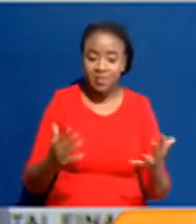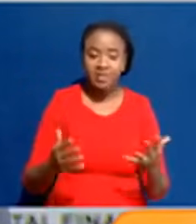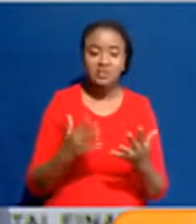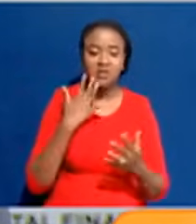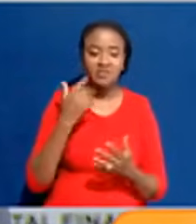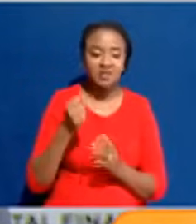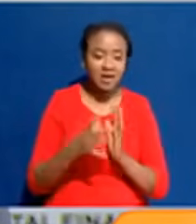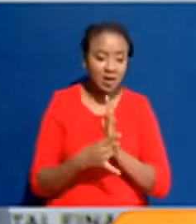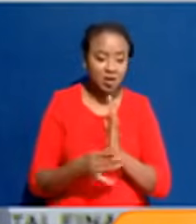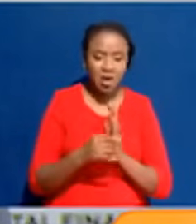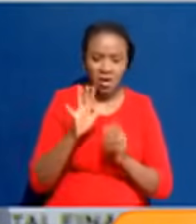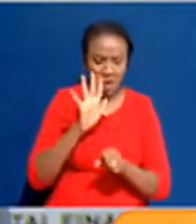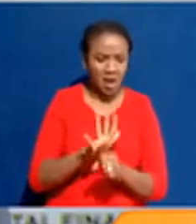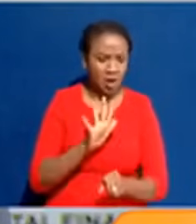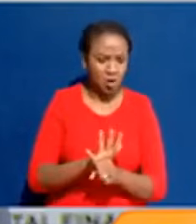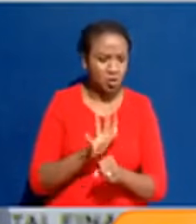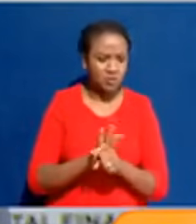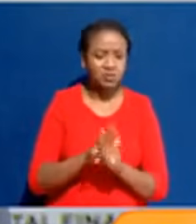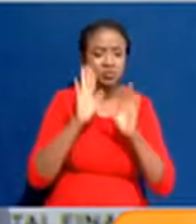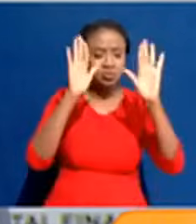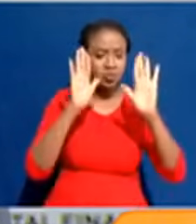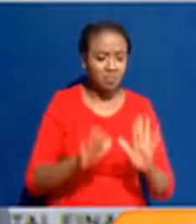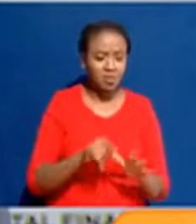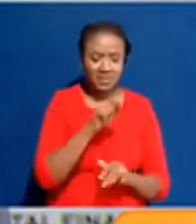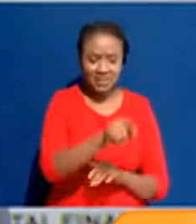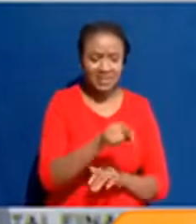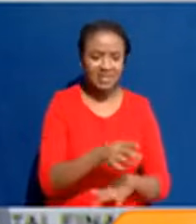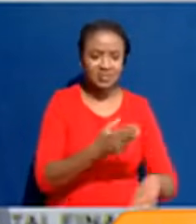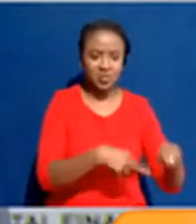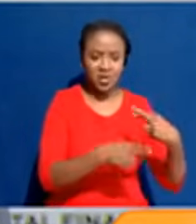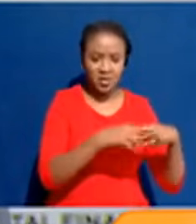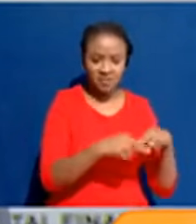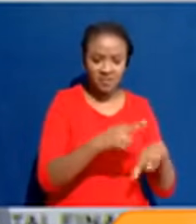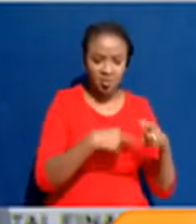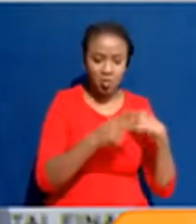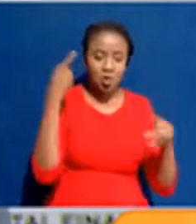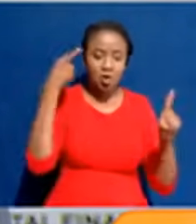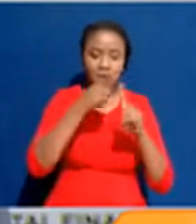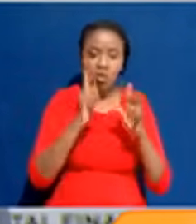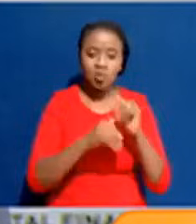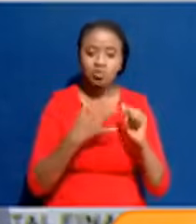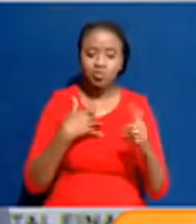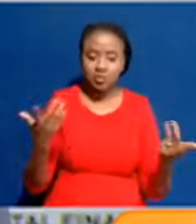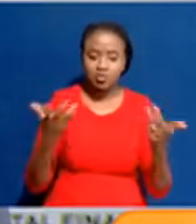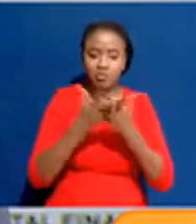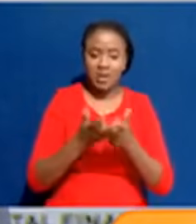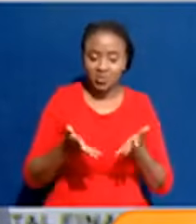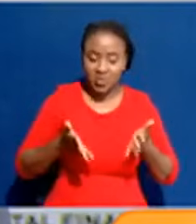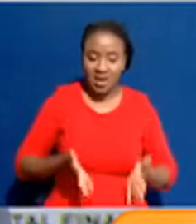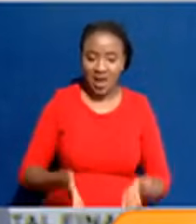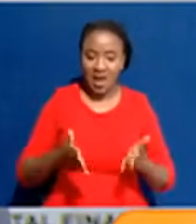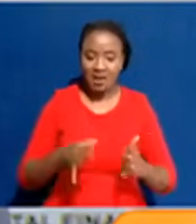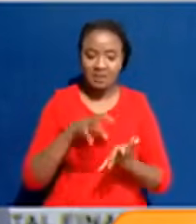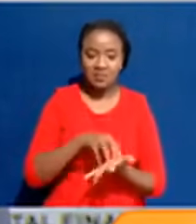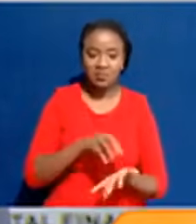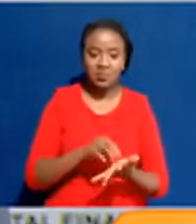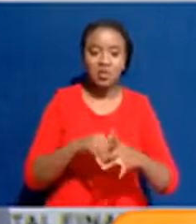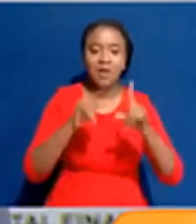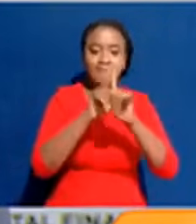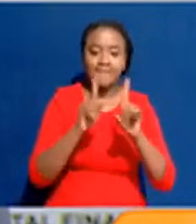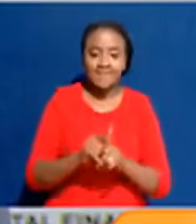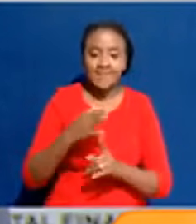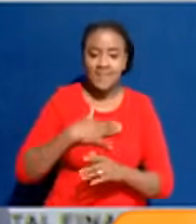those regulations to make sure that they are in a tandem with the current situation and also